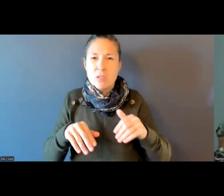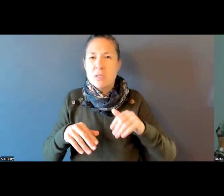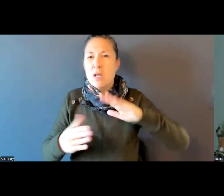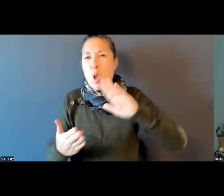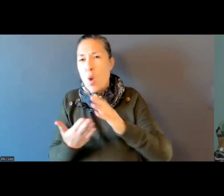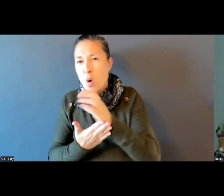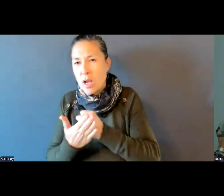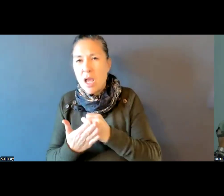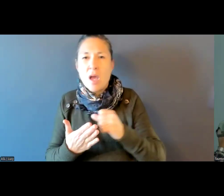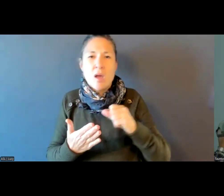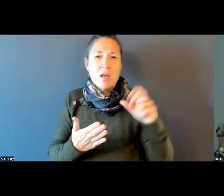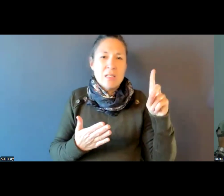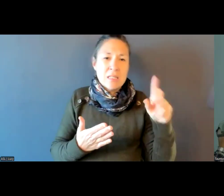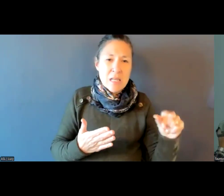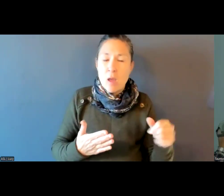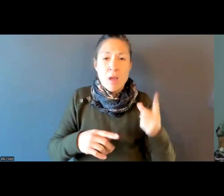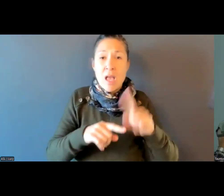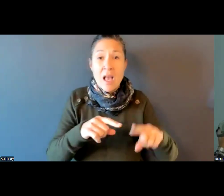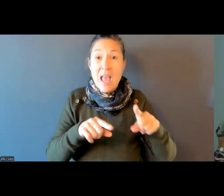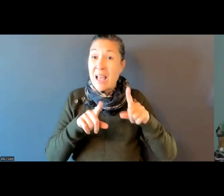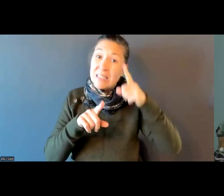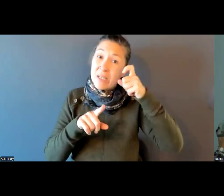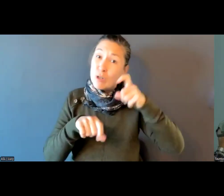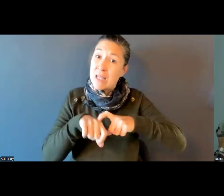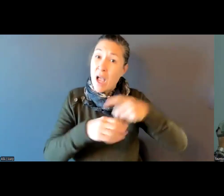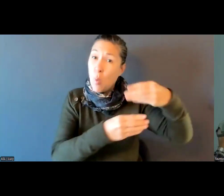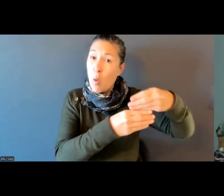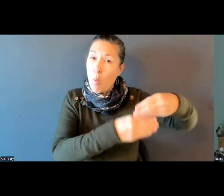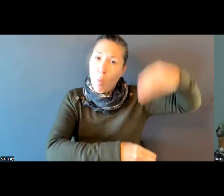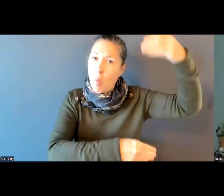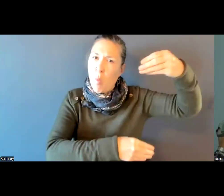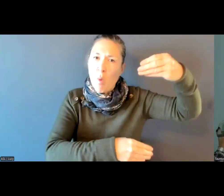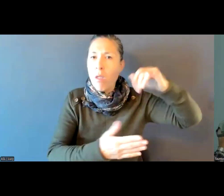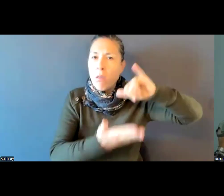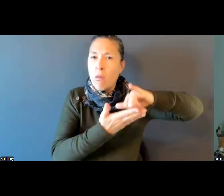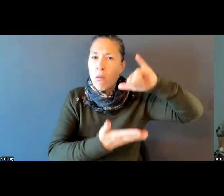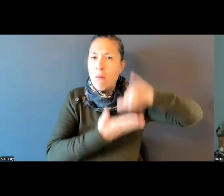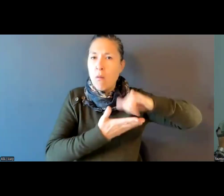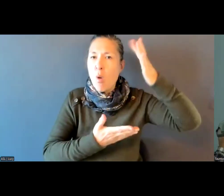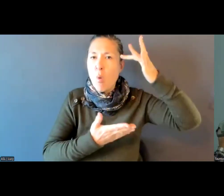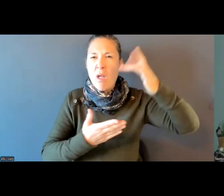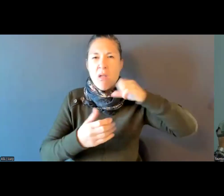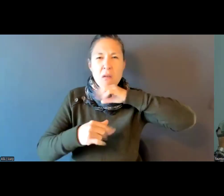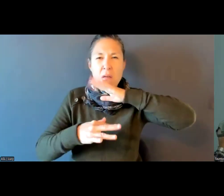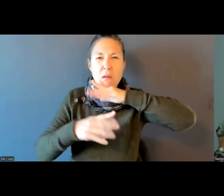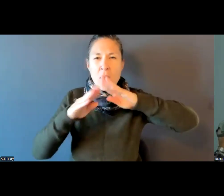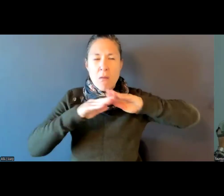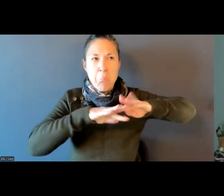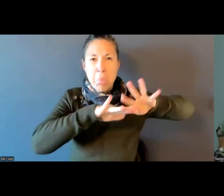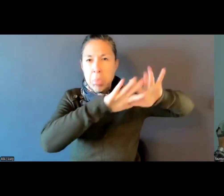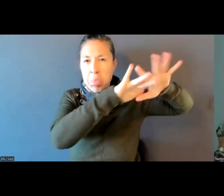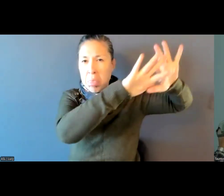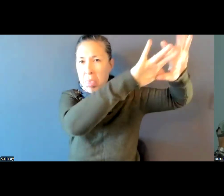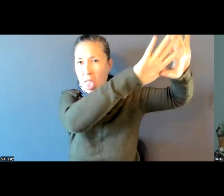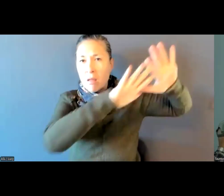people cannot open their windows during the summer because of the amount of silt that comes our way. I